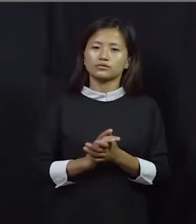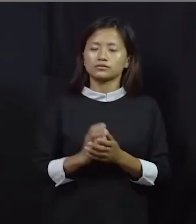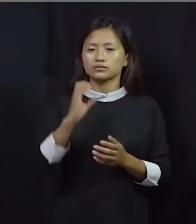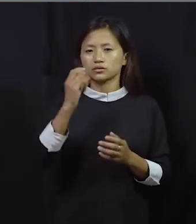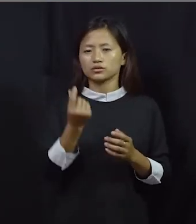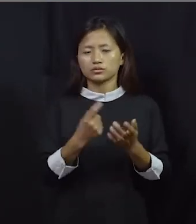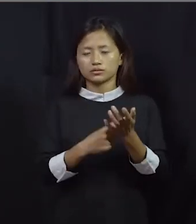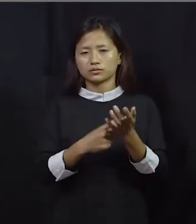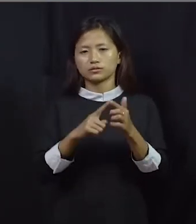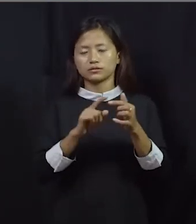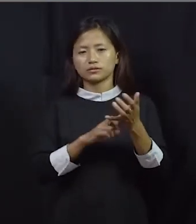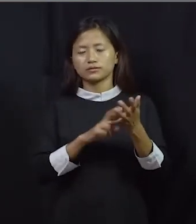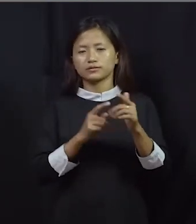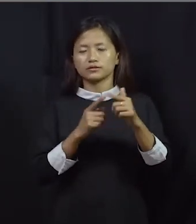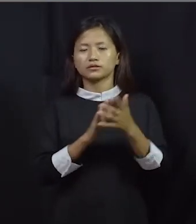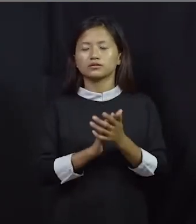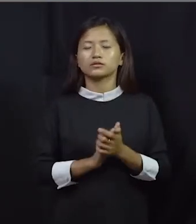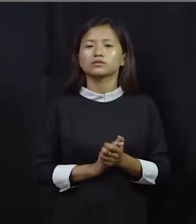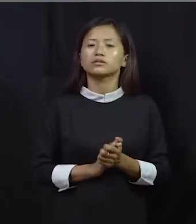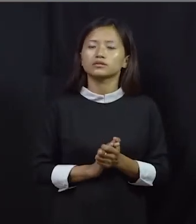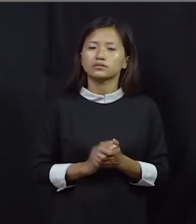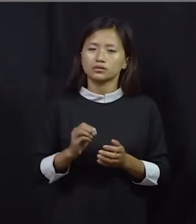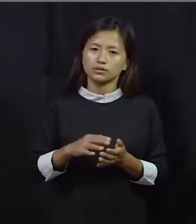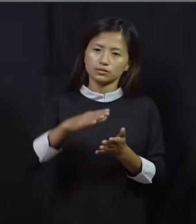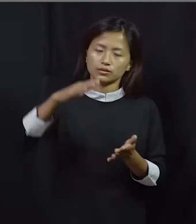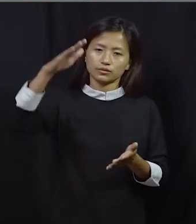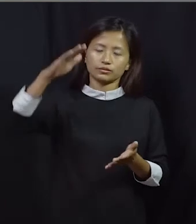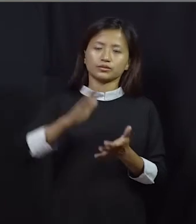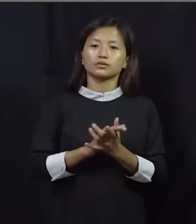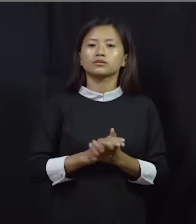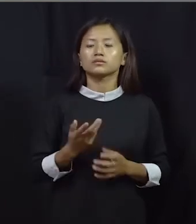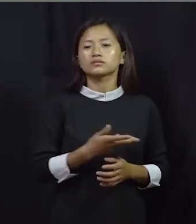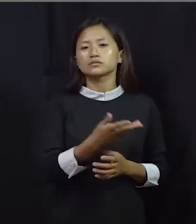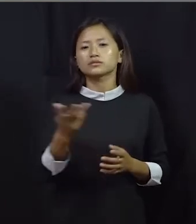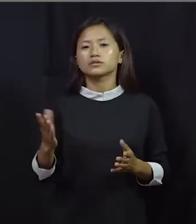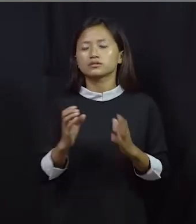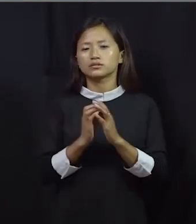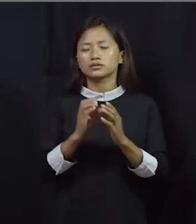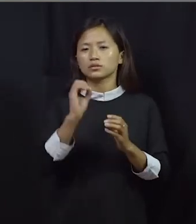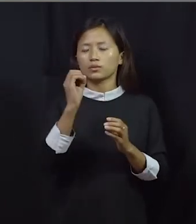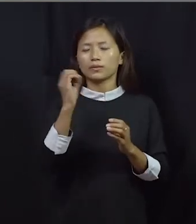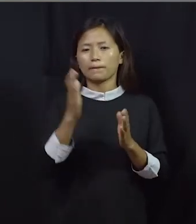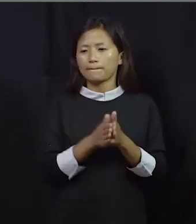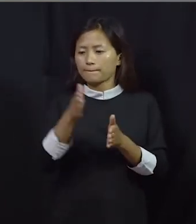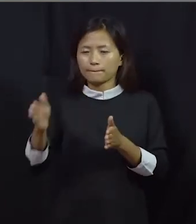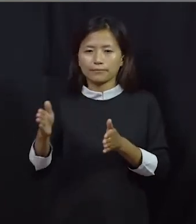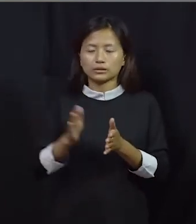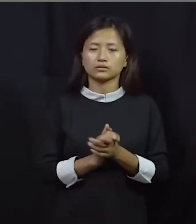changing. Therefore, when you compare this fluctuating and fixed capital account, they are just the opposites.